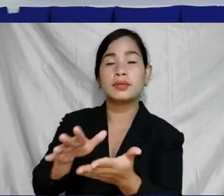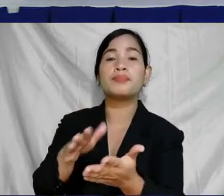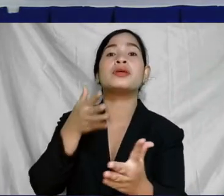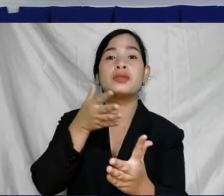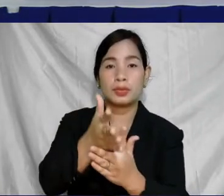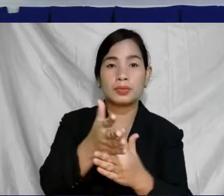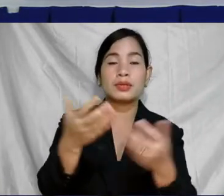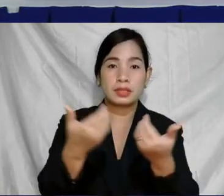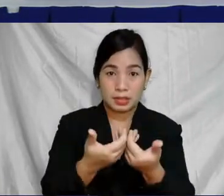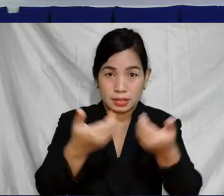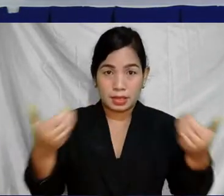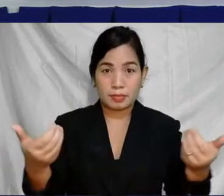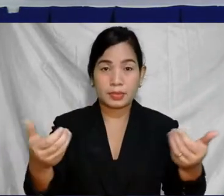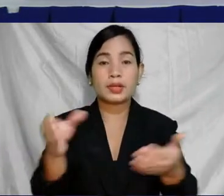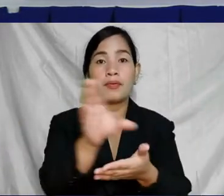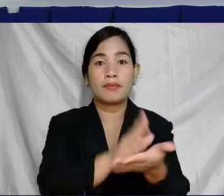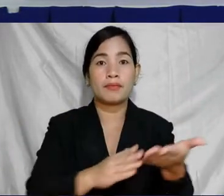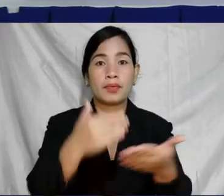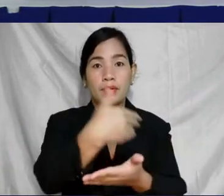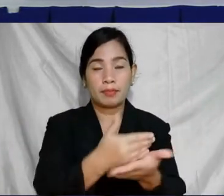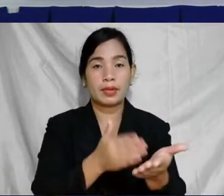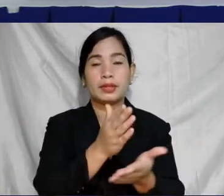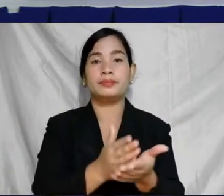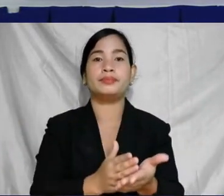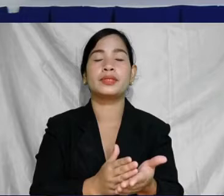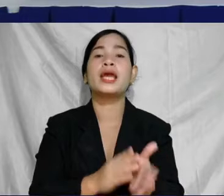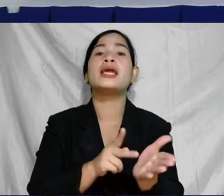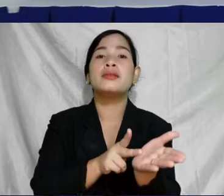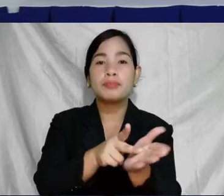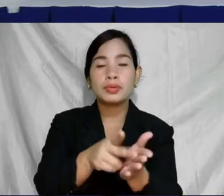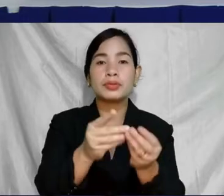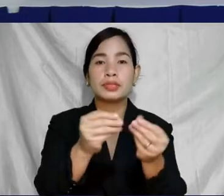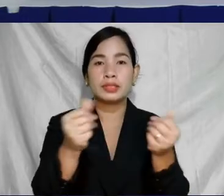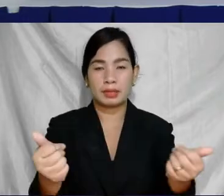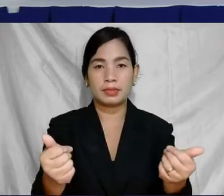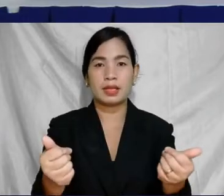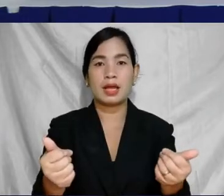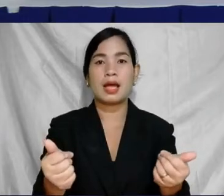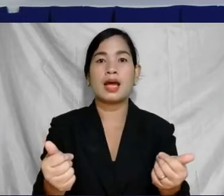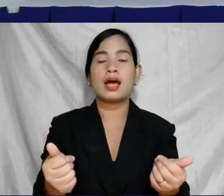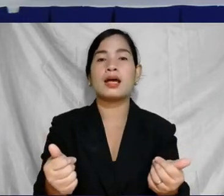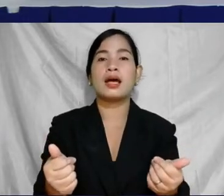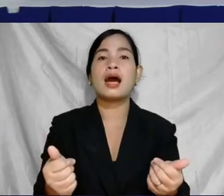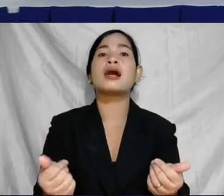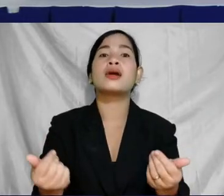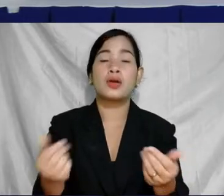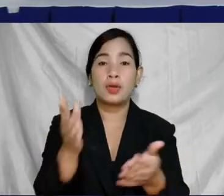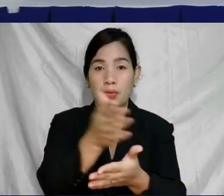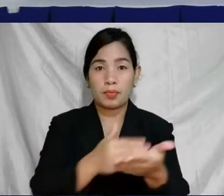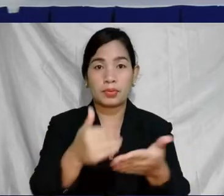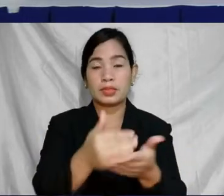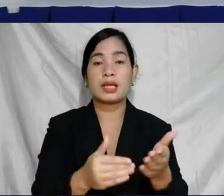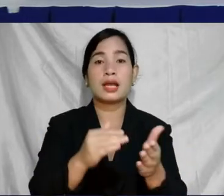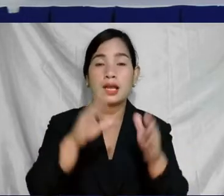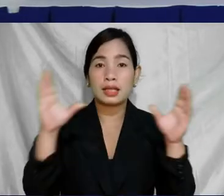component. In pure substances, the components are chemically combined. Thus, any